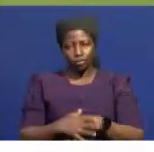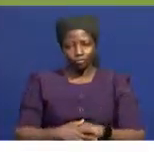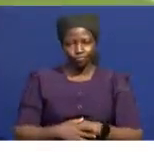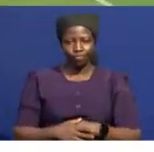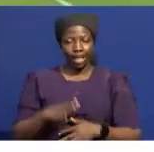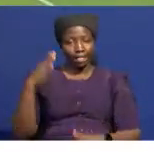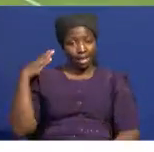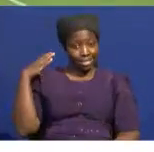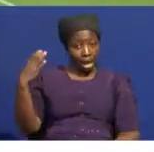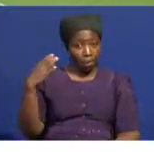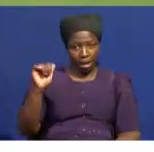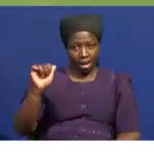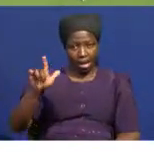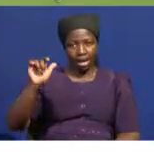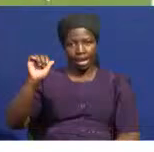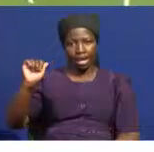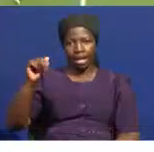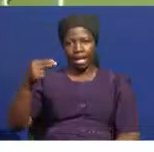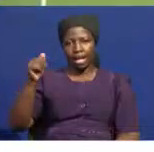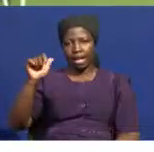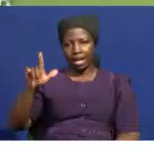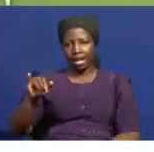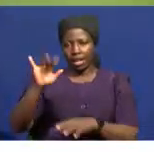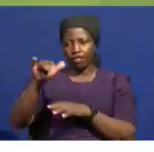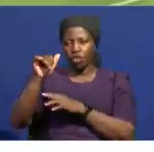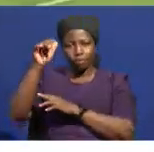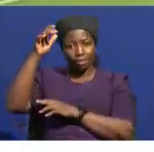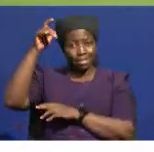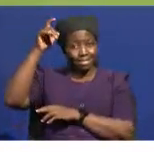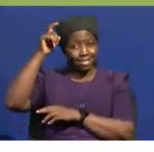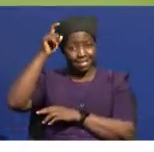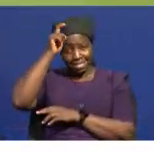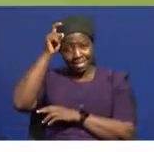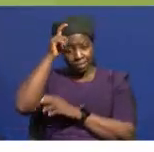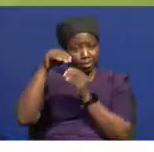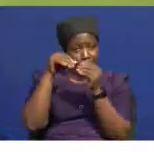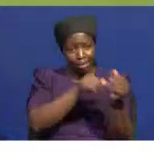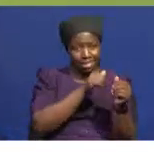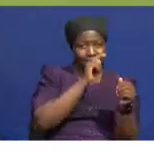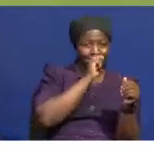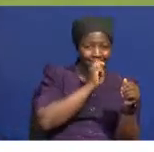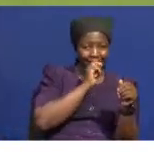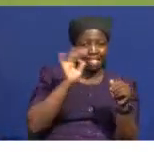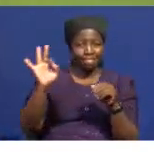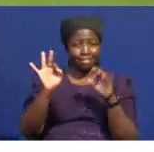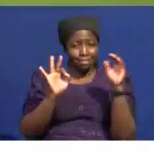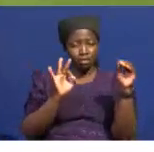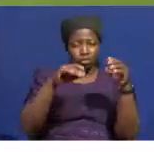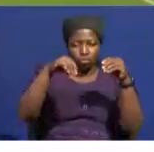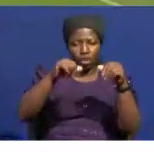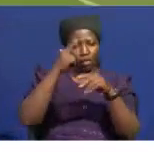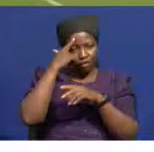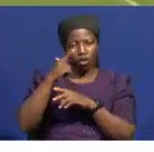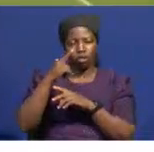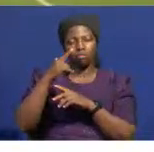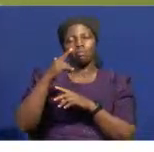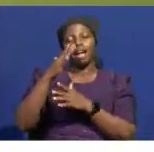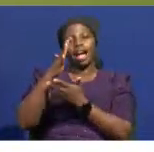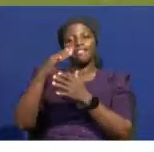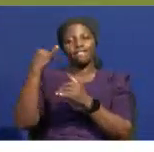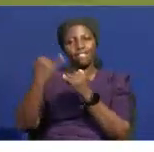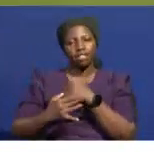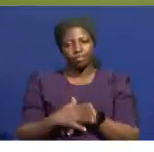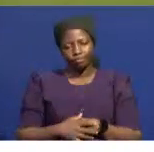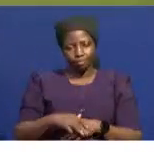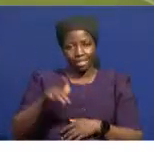Reigning champions Al Ahly of Egypt defeated Simba 3-0 on aggregate to qualify for the CAF Champions League semi-final.